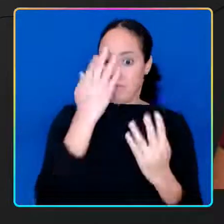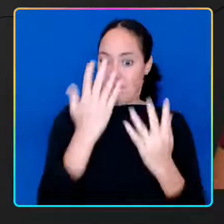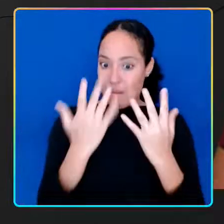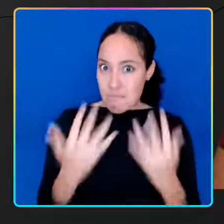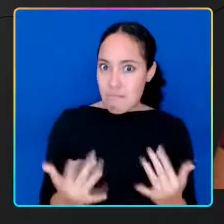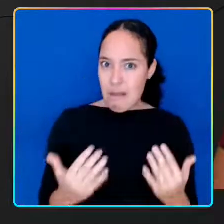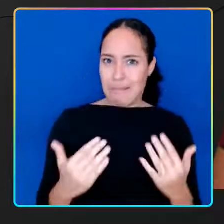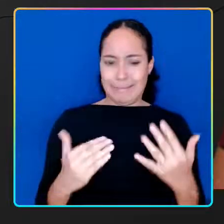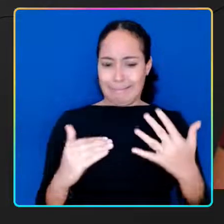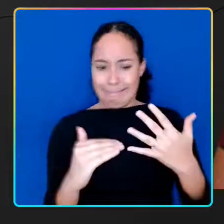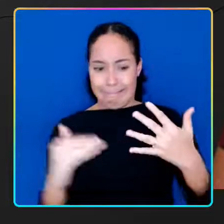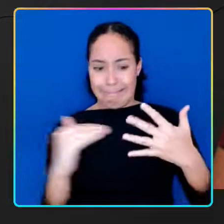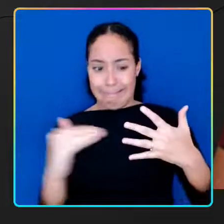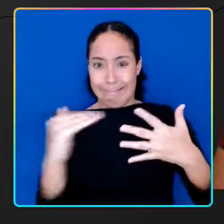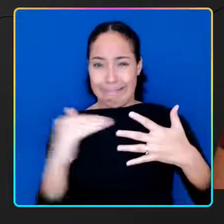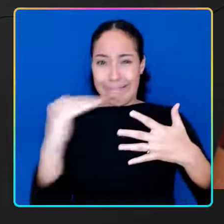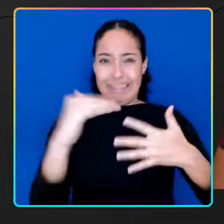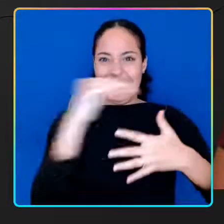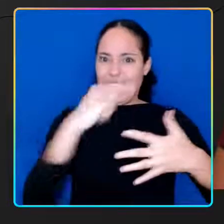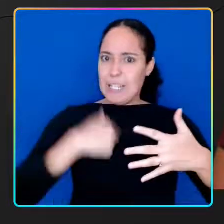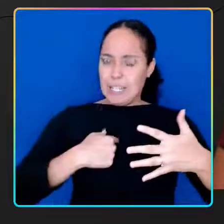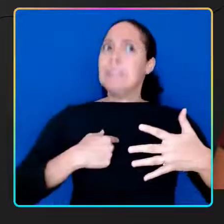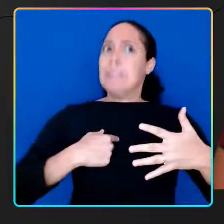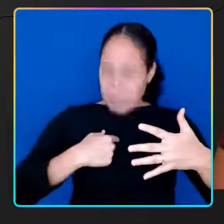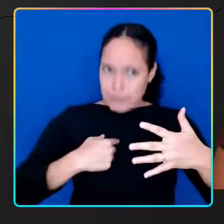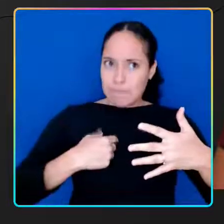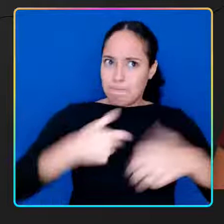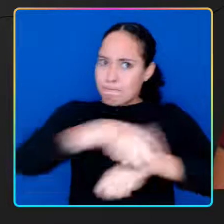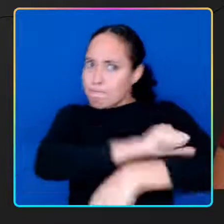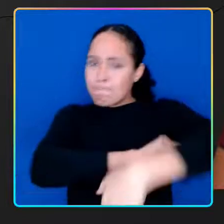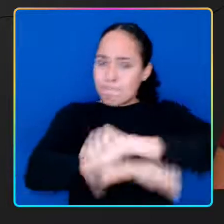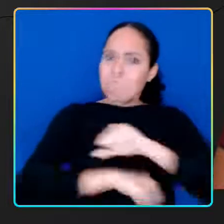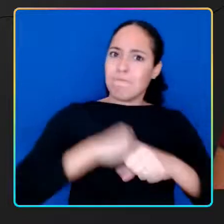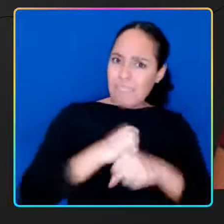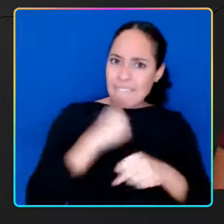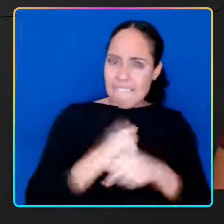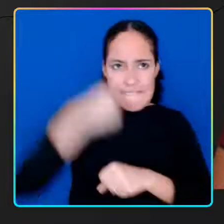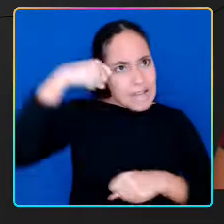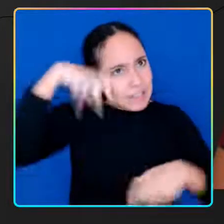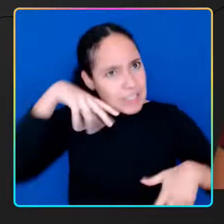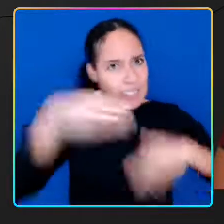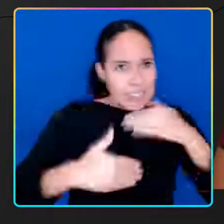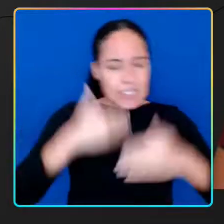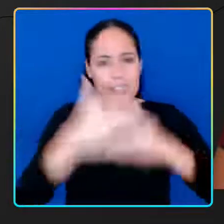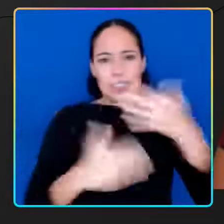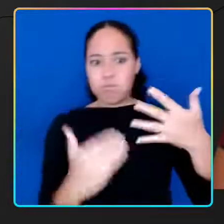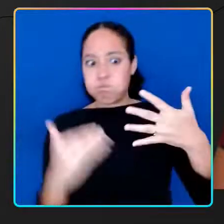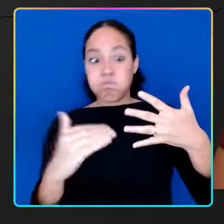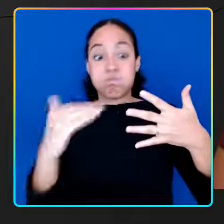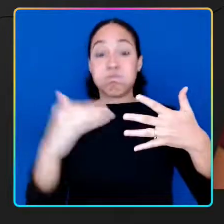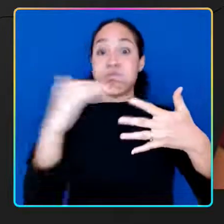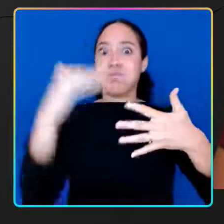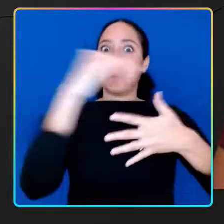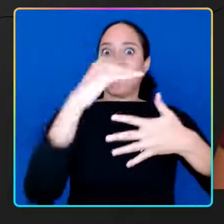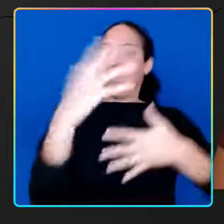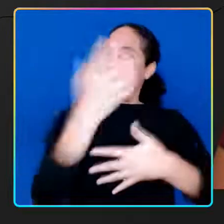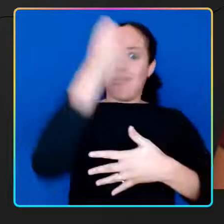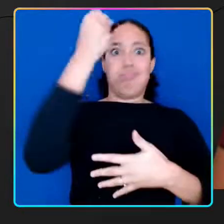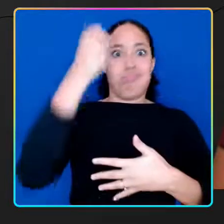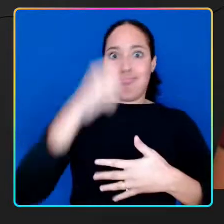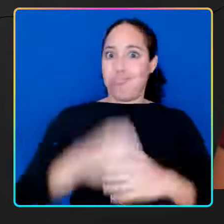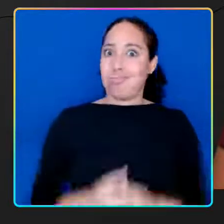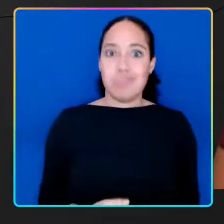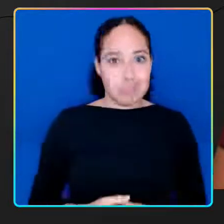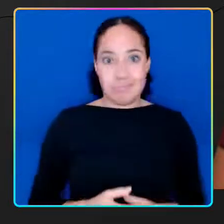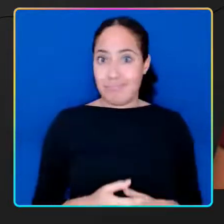trigonometry, analytic geometry, into calculus, calculus 2, calculus 3, and then linear algebra, a